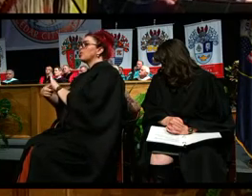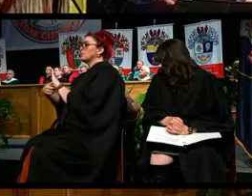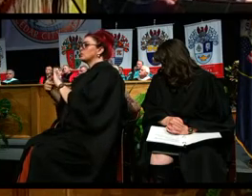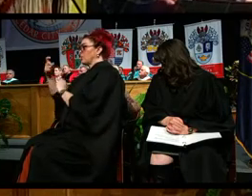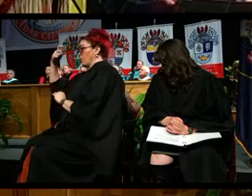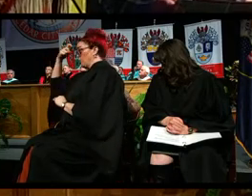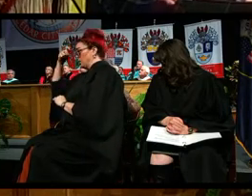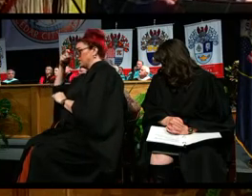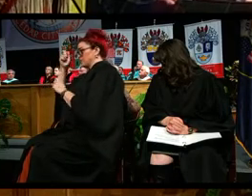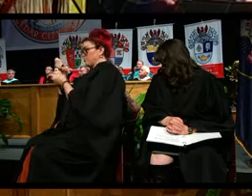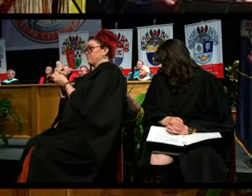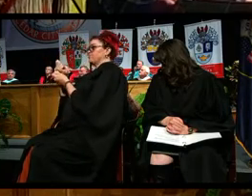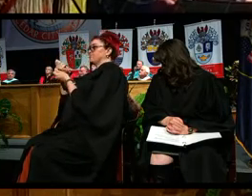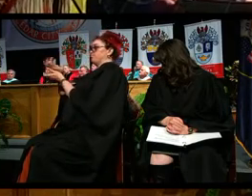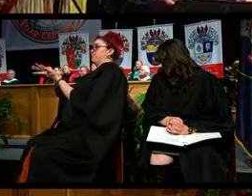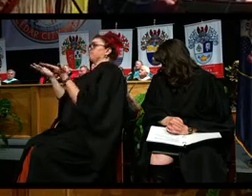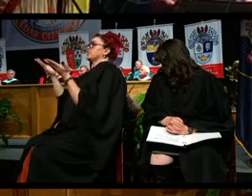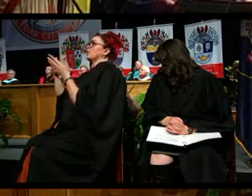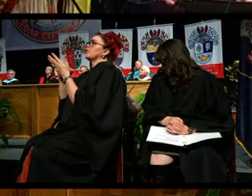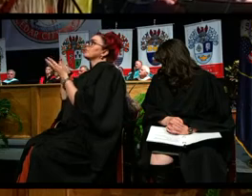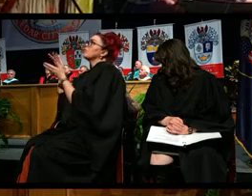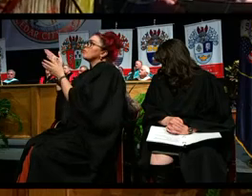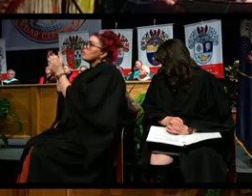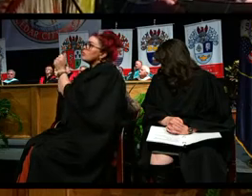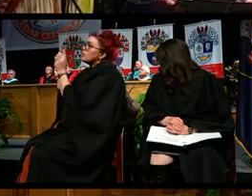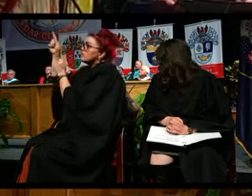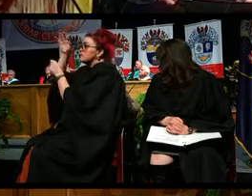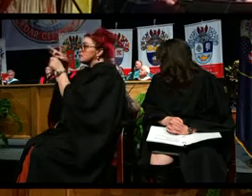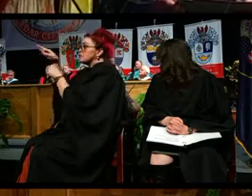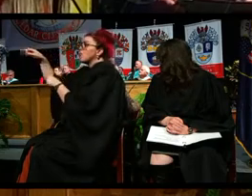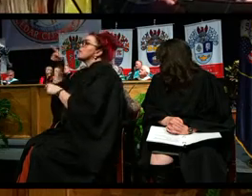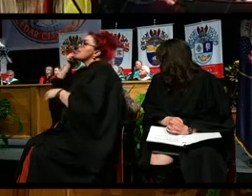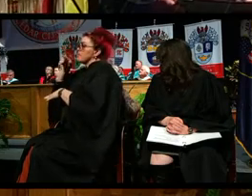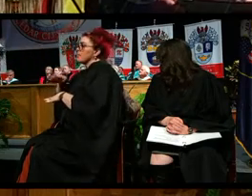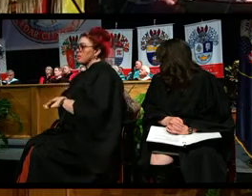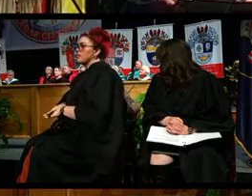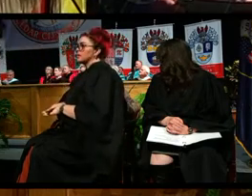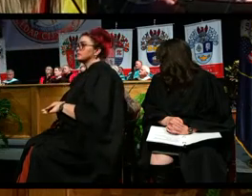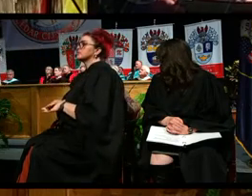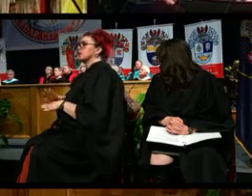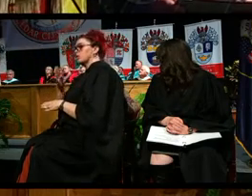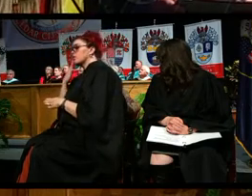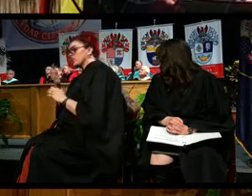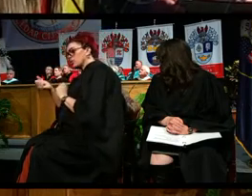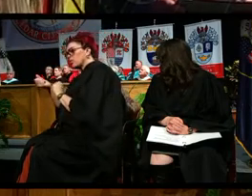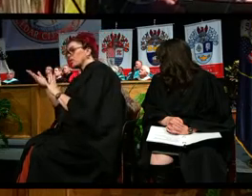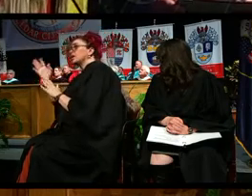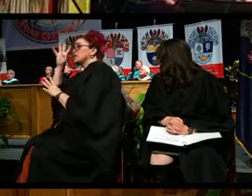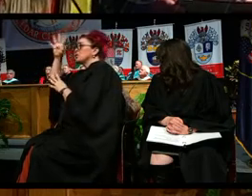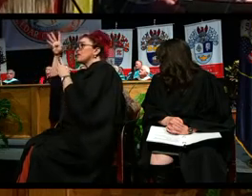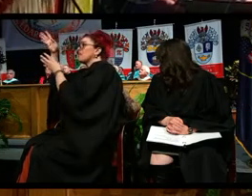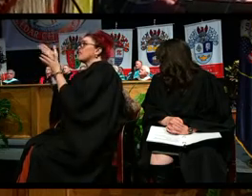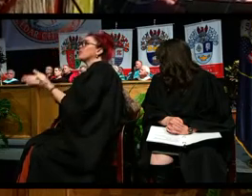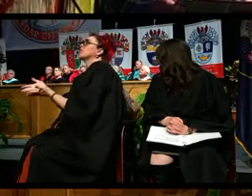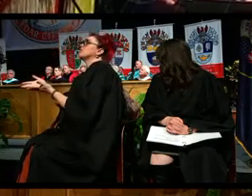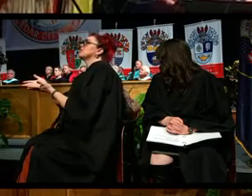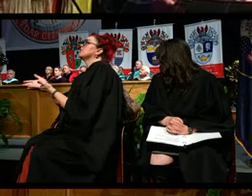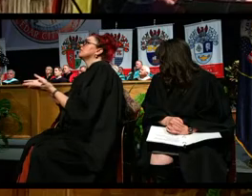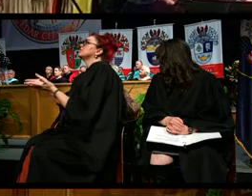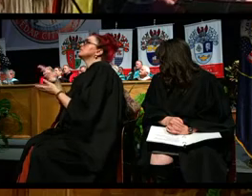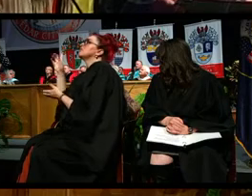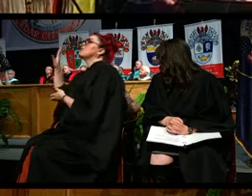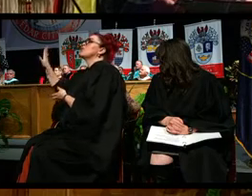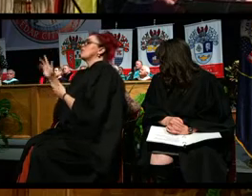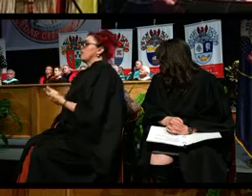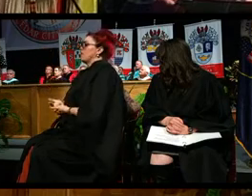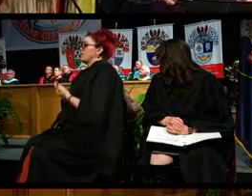wisdoms that she has through the Spirit as you bless her that way. In a good way, Creator. Make it so that her life will be